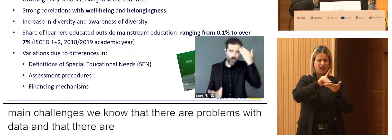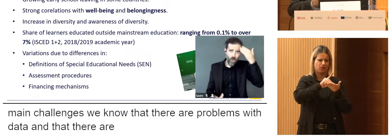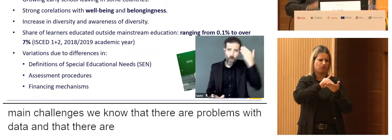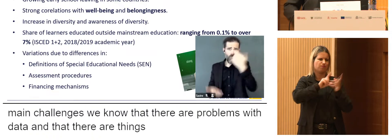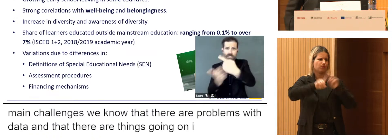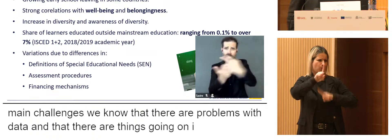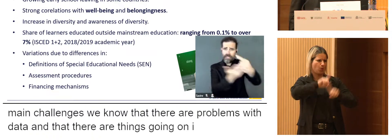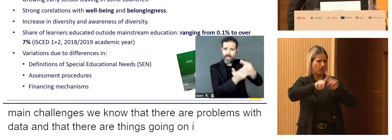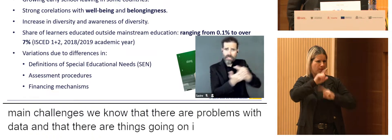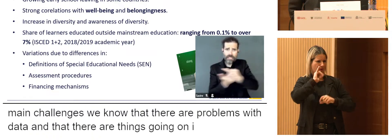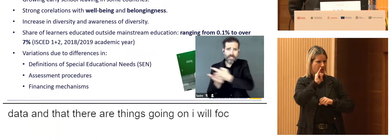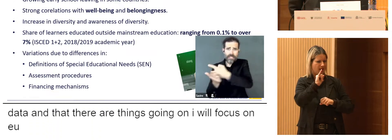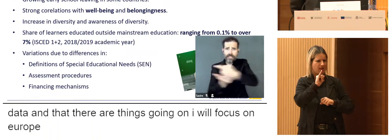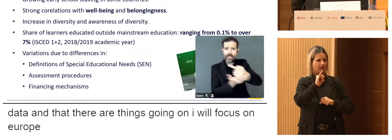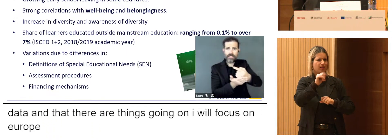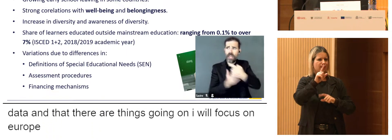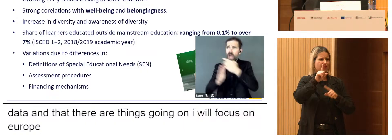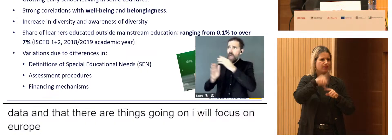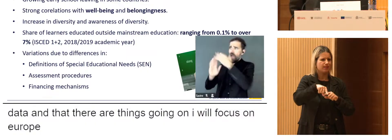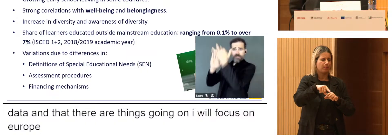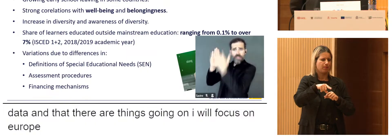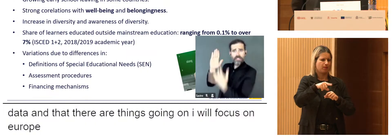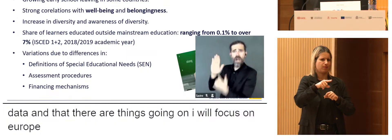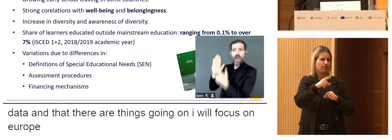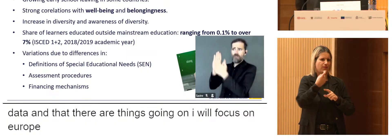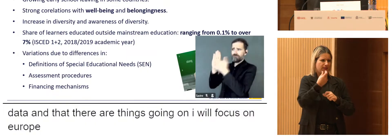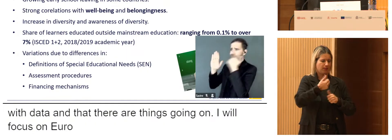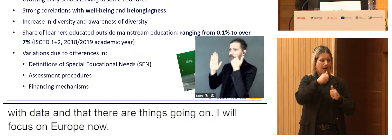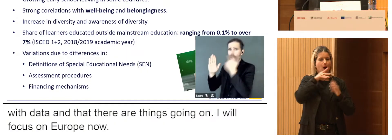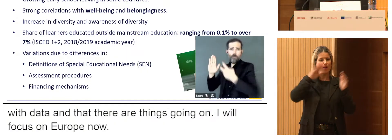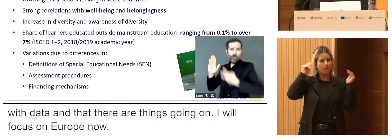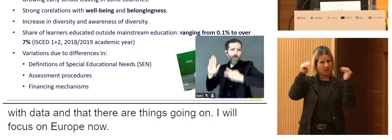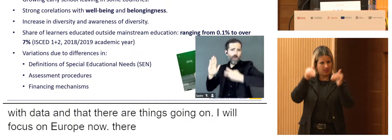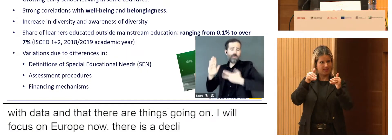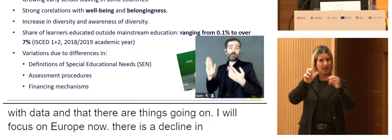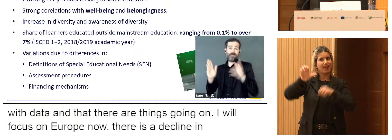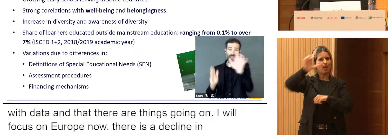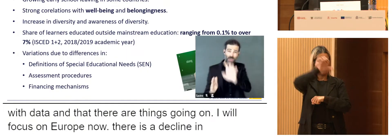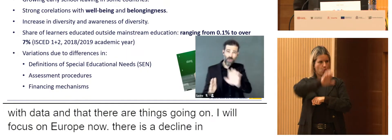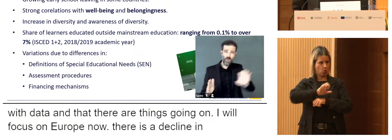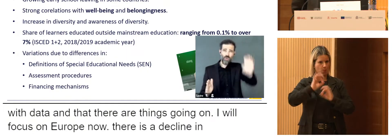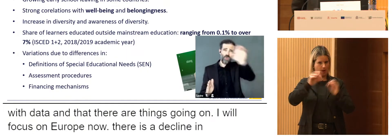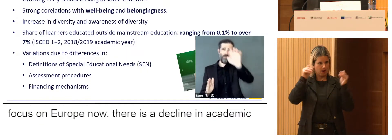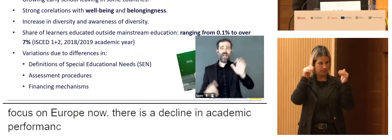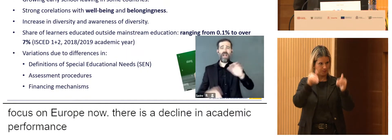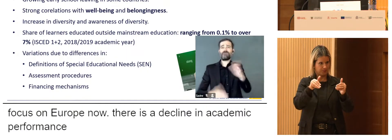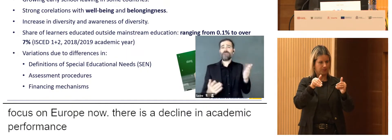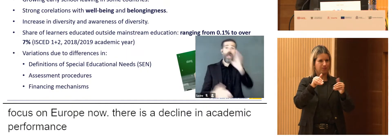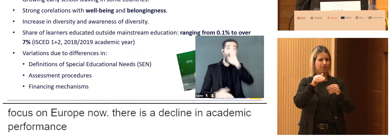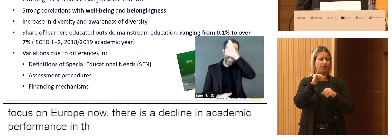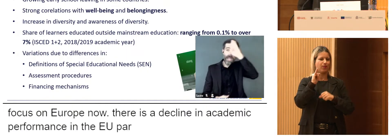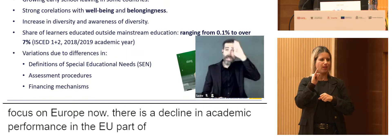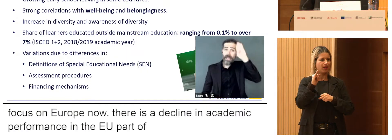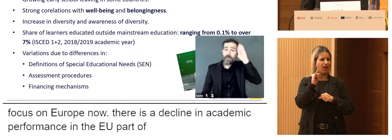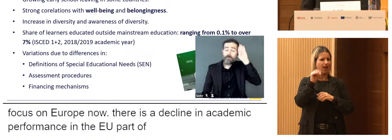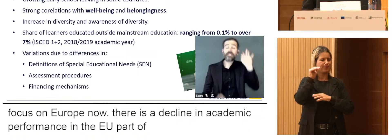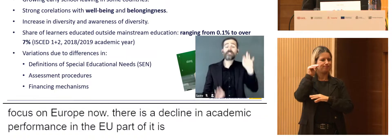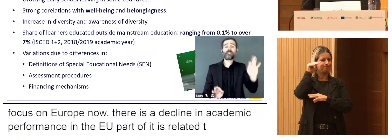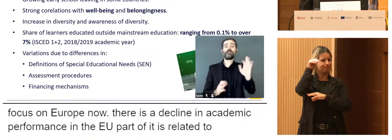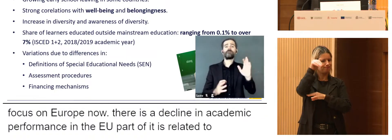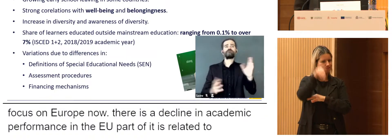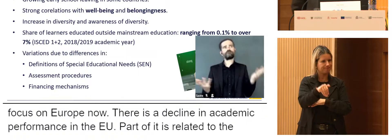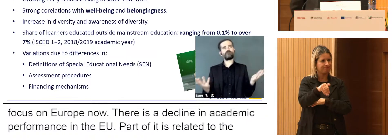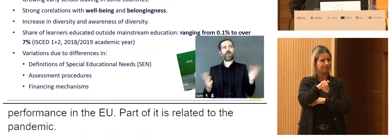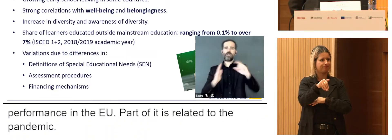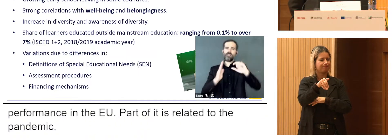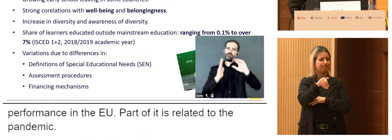will focus on Europe now. There is a decline in academic performance in the EU. Part of it is related to the pandemic.